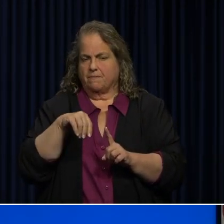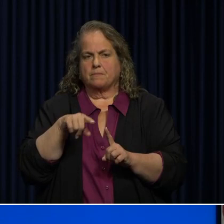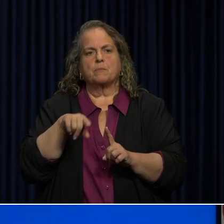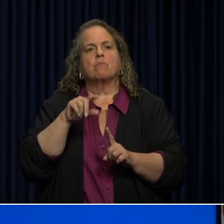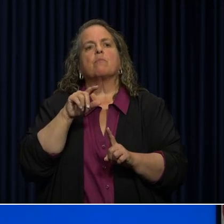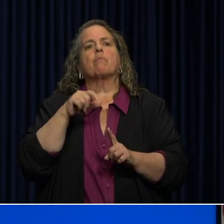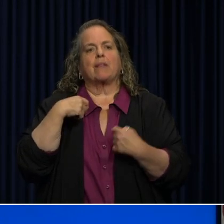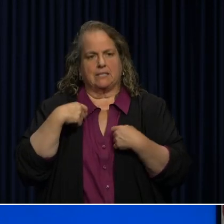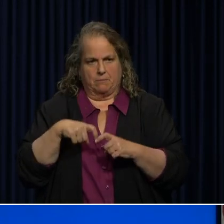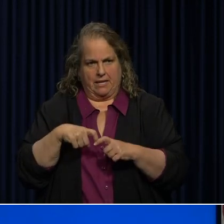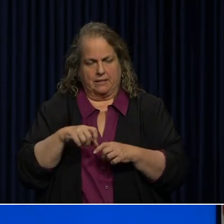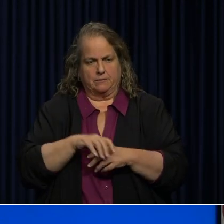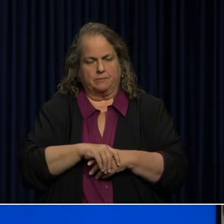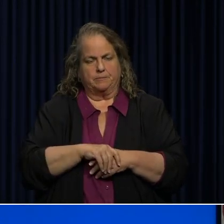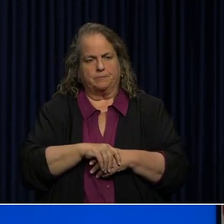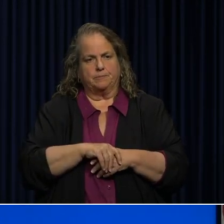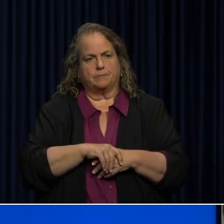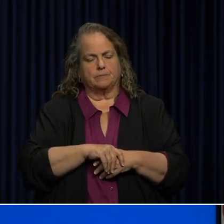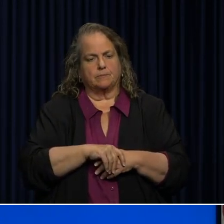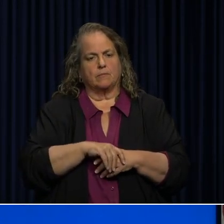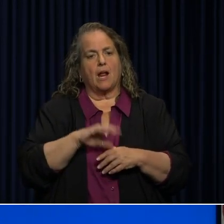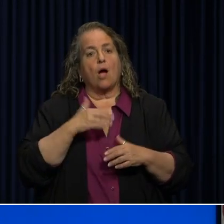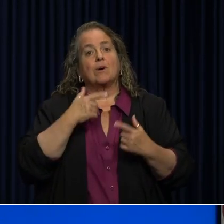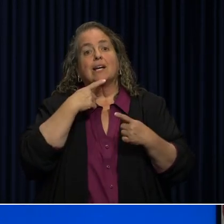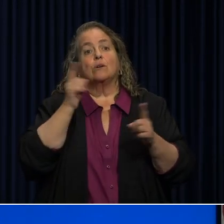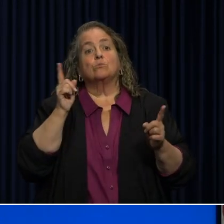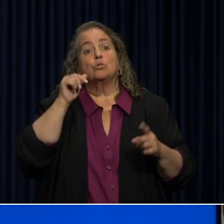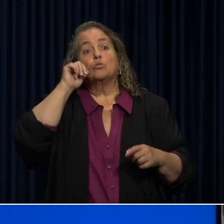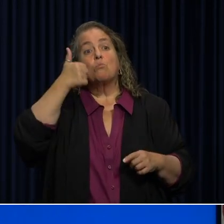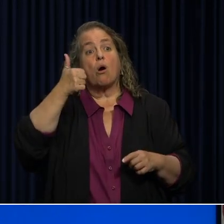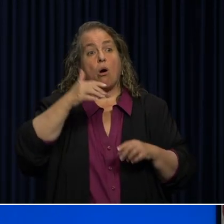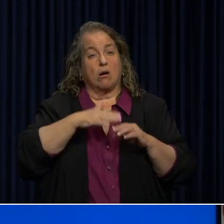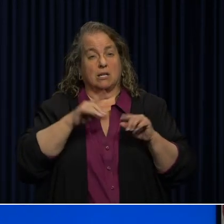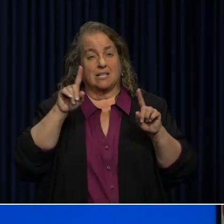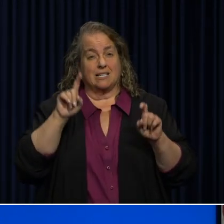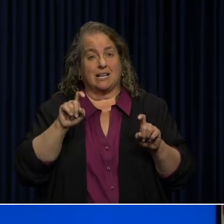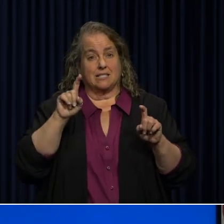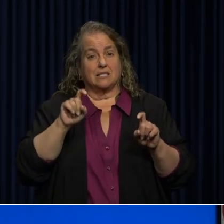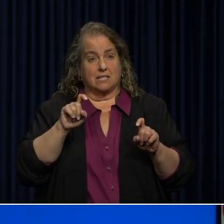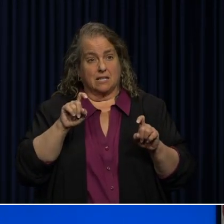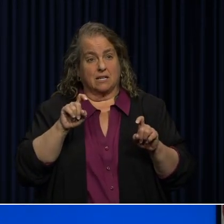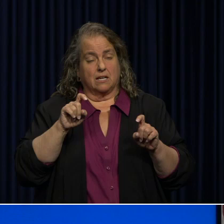on testing, I hope are going to